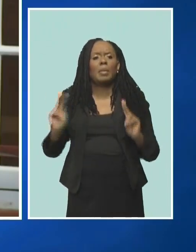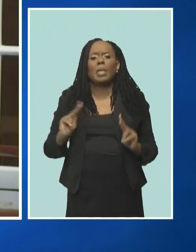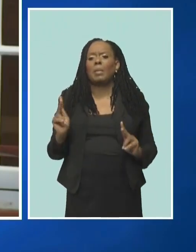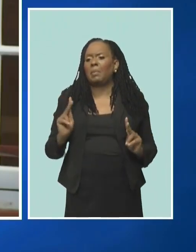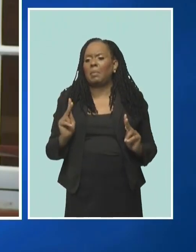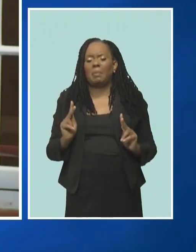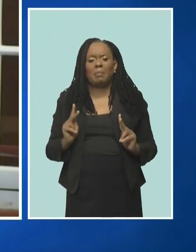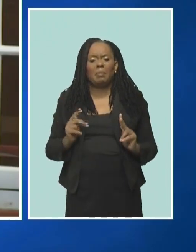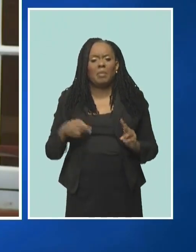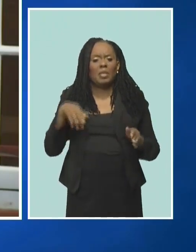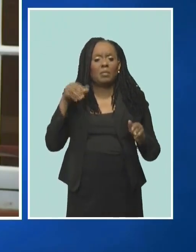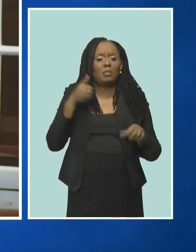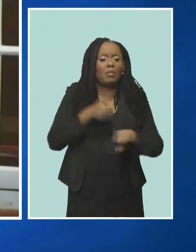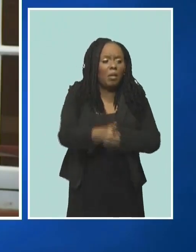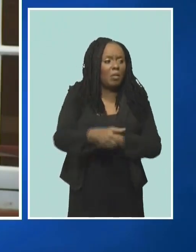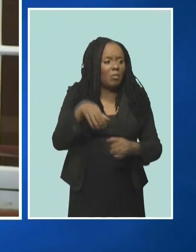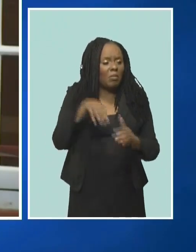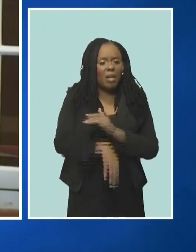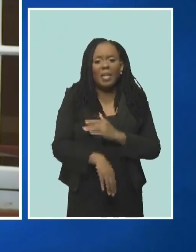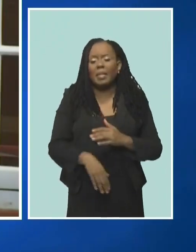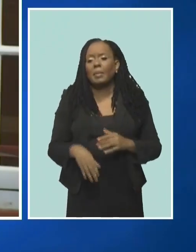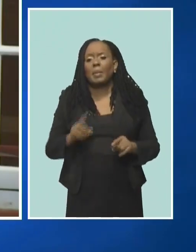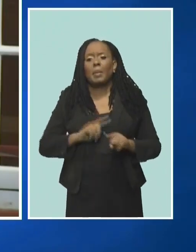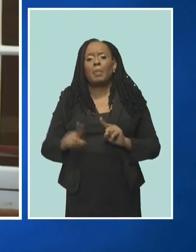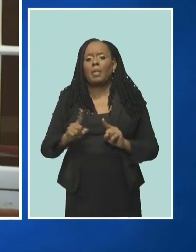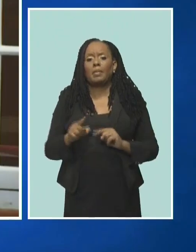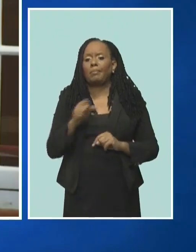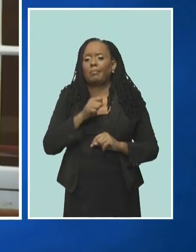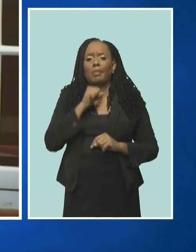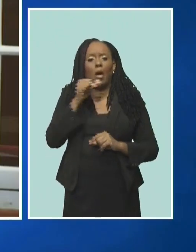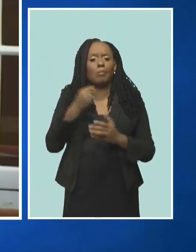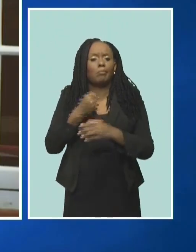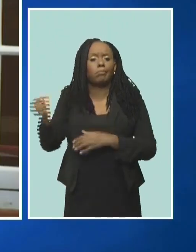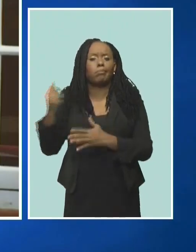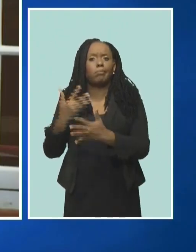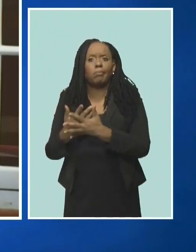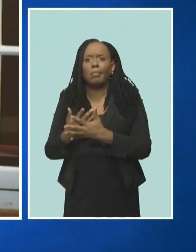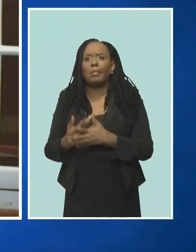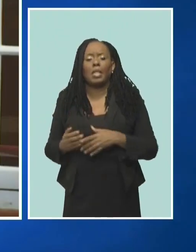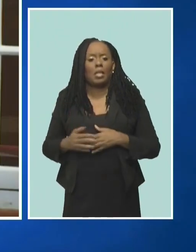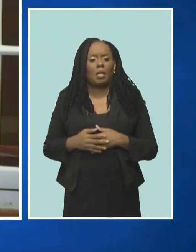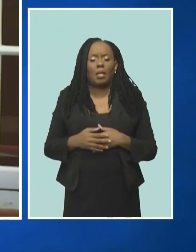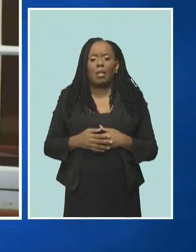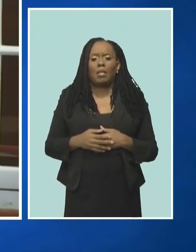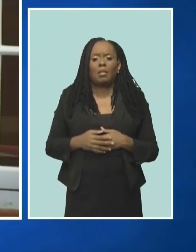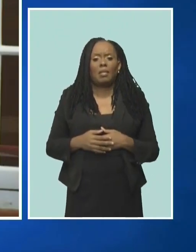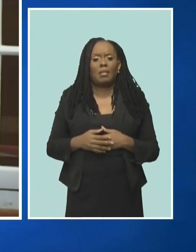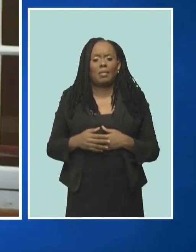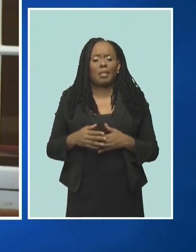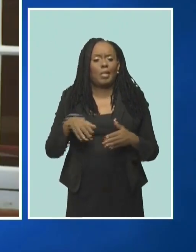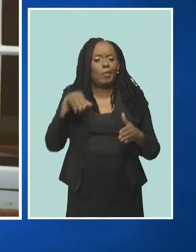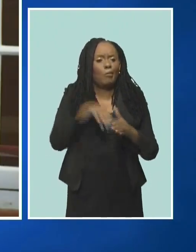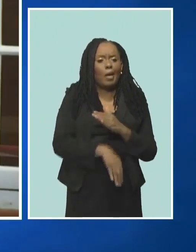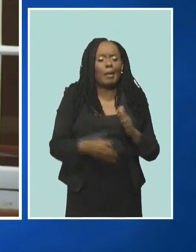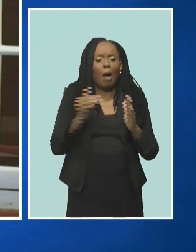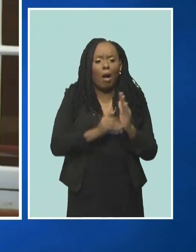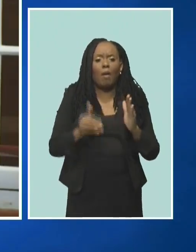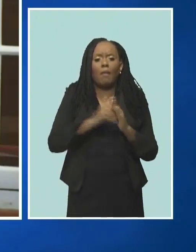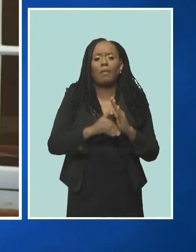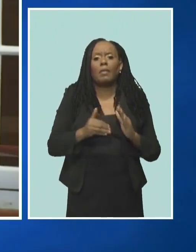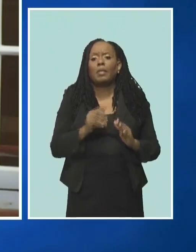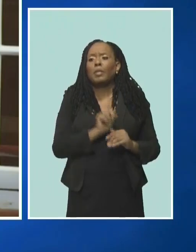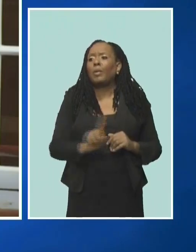door. Mr. Speaker, these things are wrong and will not reap success for us to have a stable,